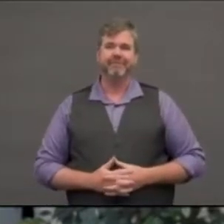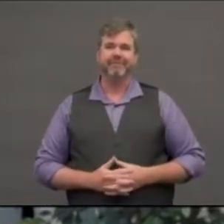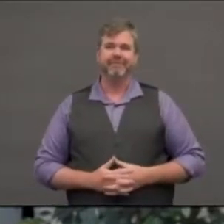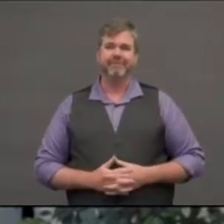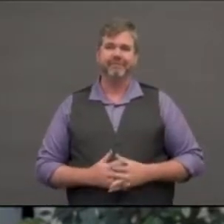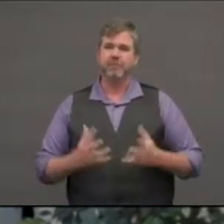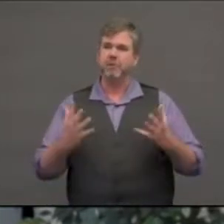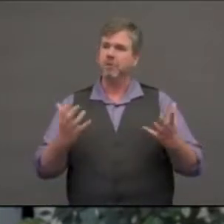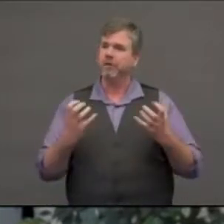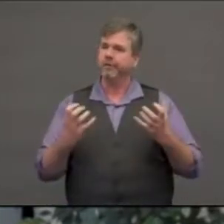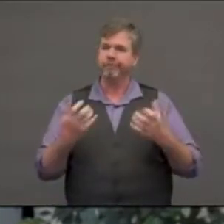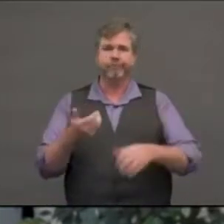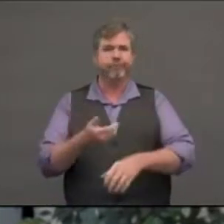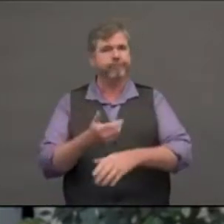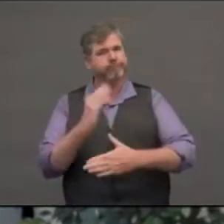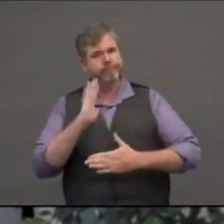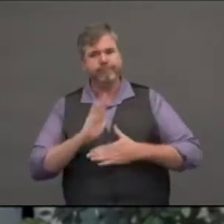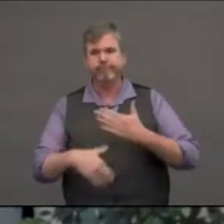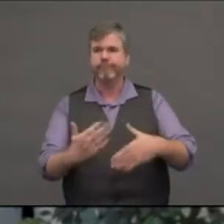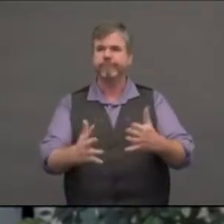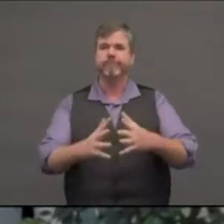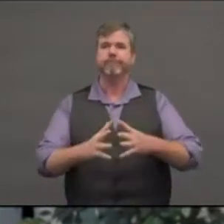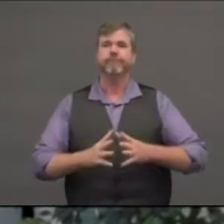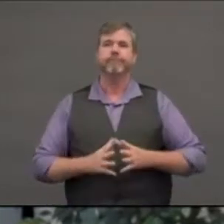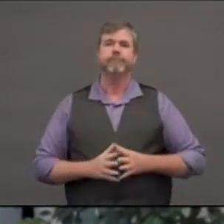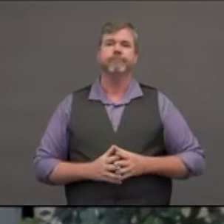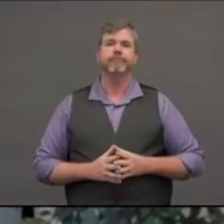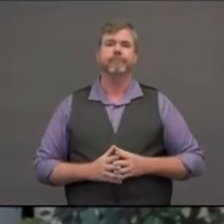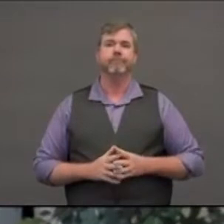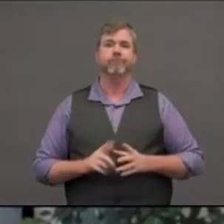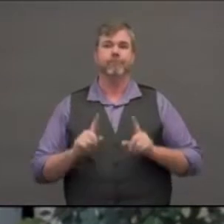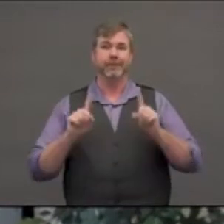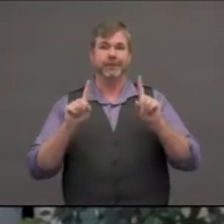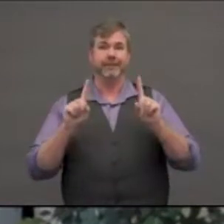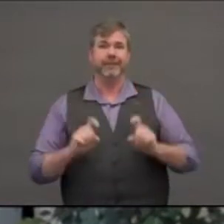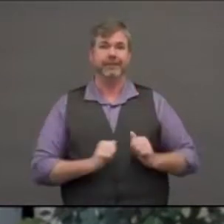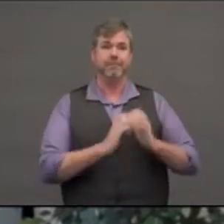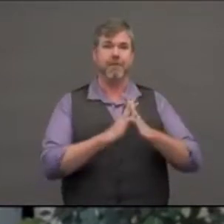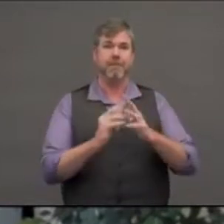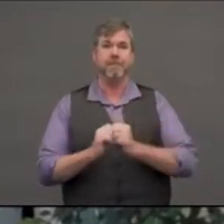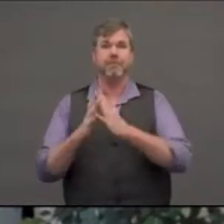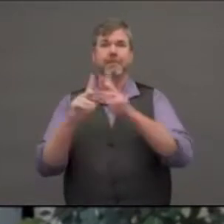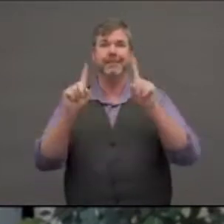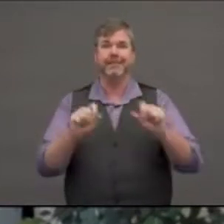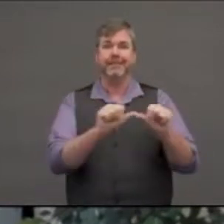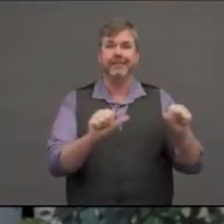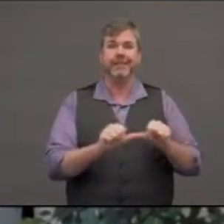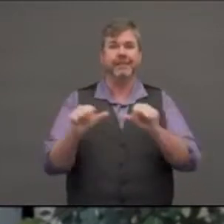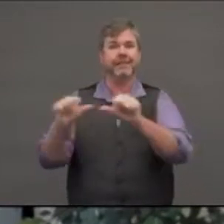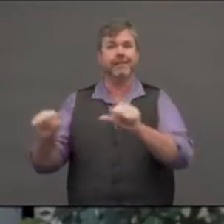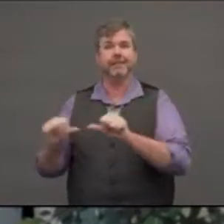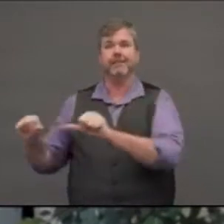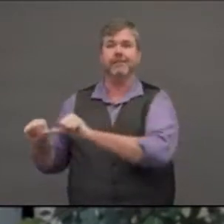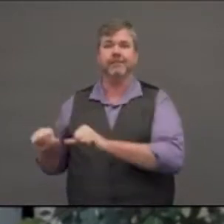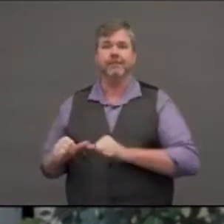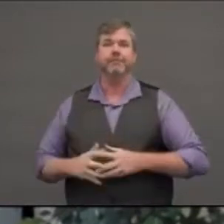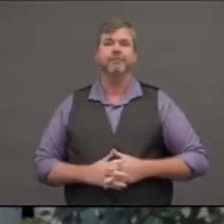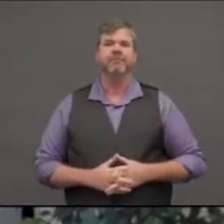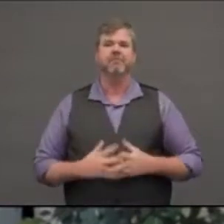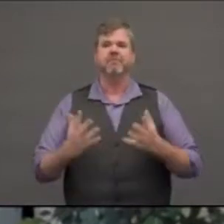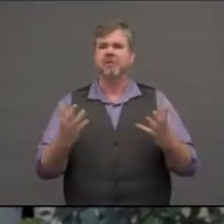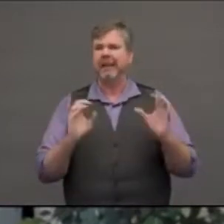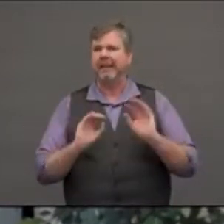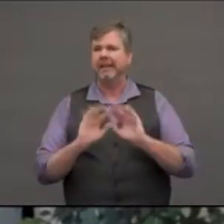as the pop-up locations. There have been some changes at those pop-up locations, and we want to make it clear because I know a lot of times